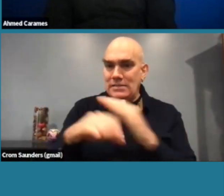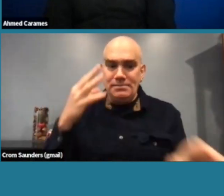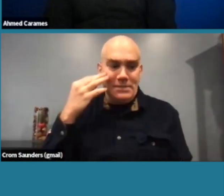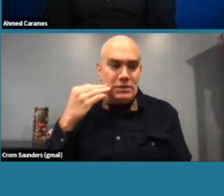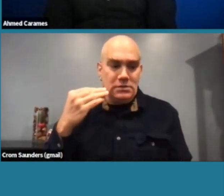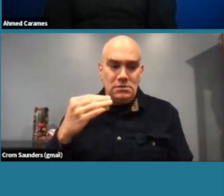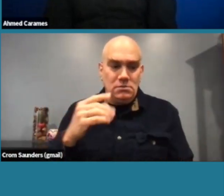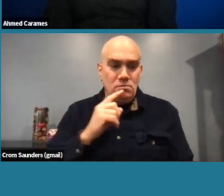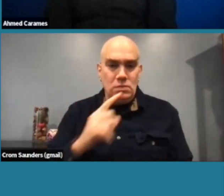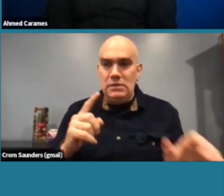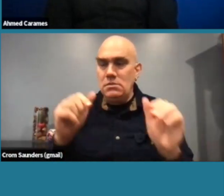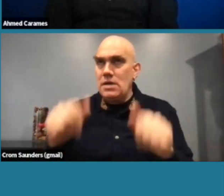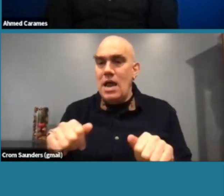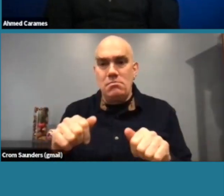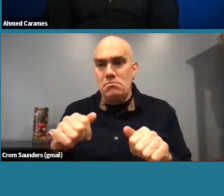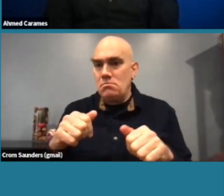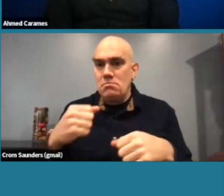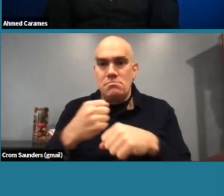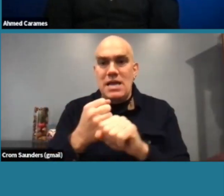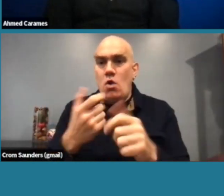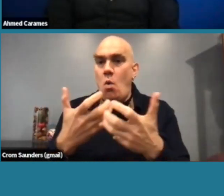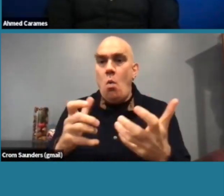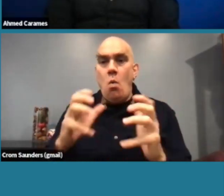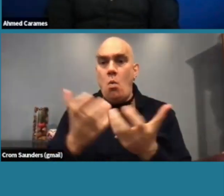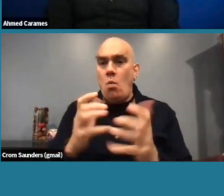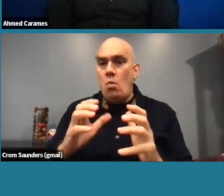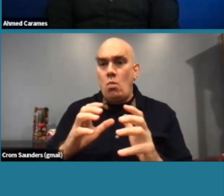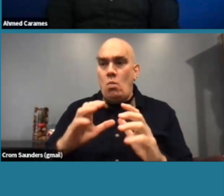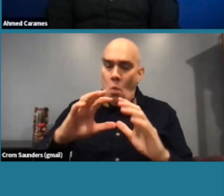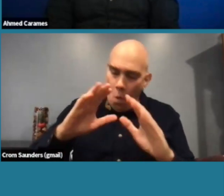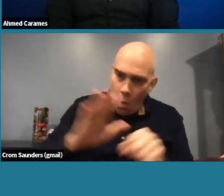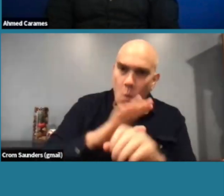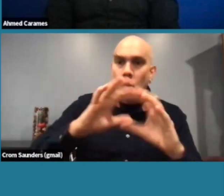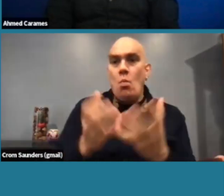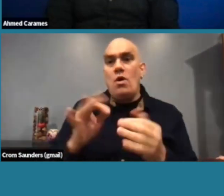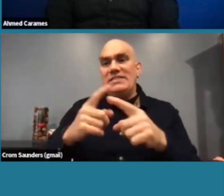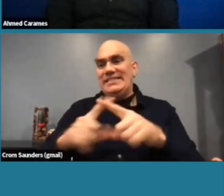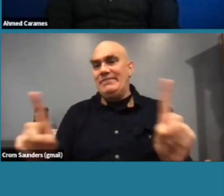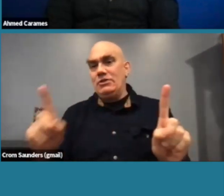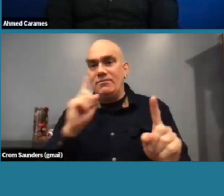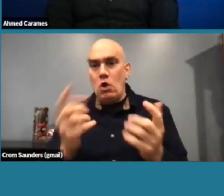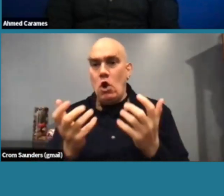actors or interpreters. And it really elevates the experience of the audience.